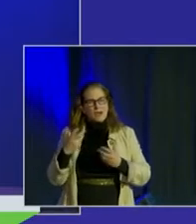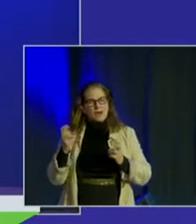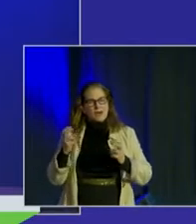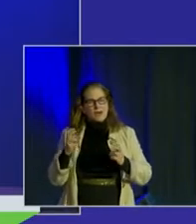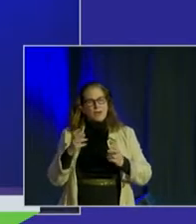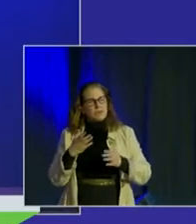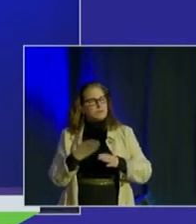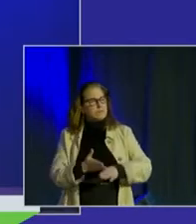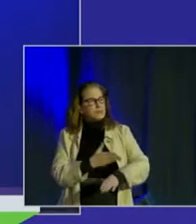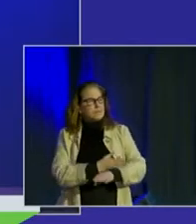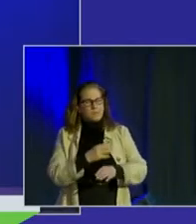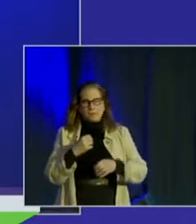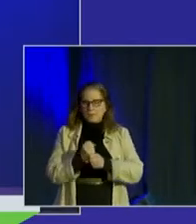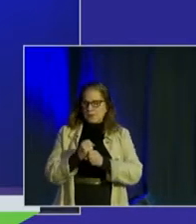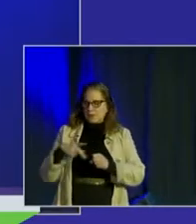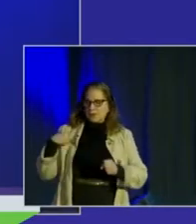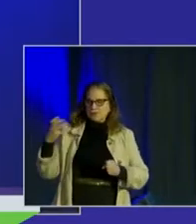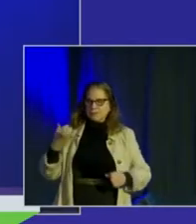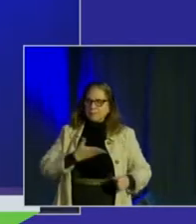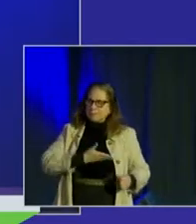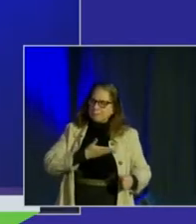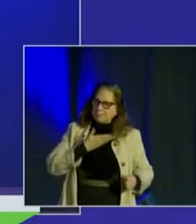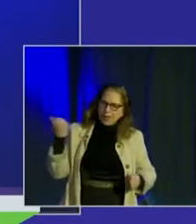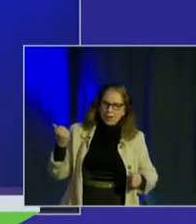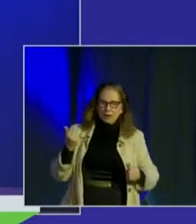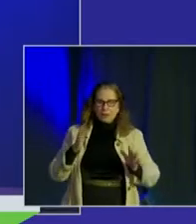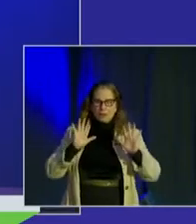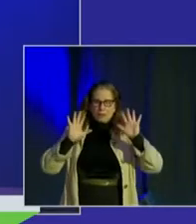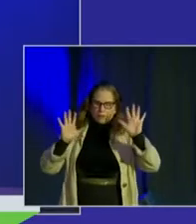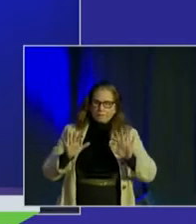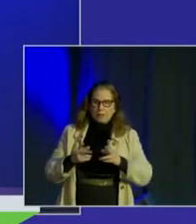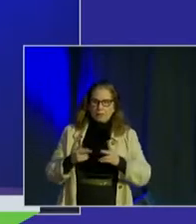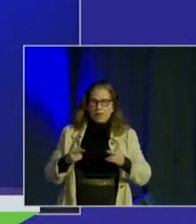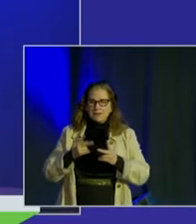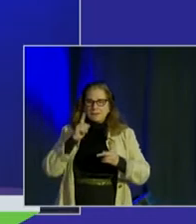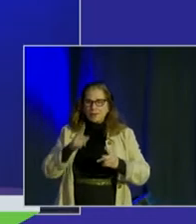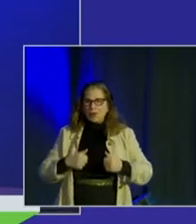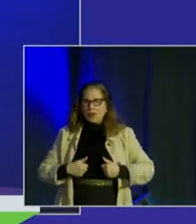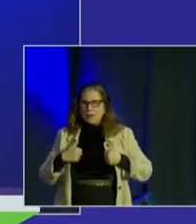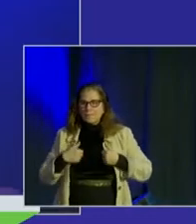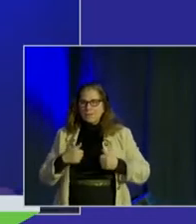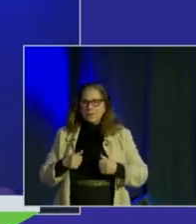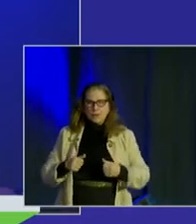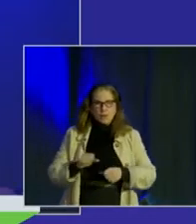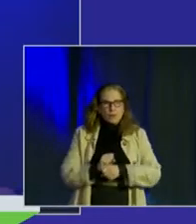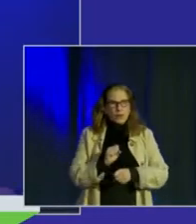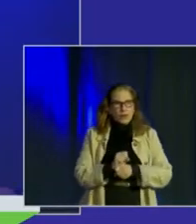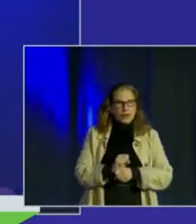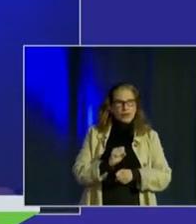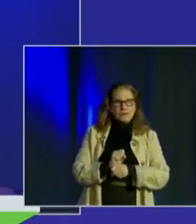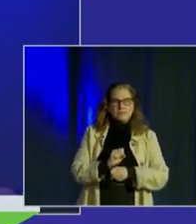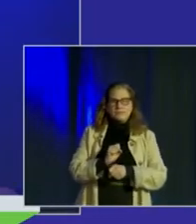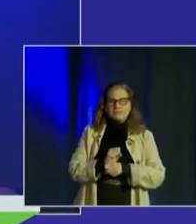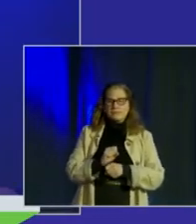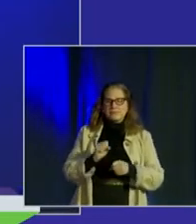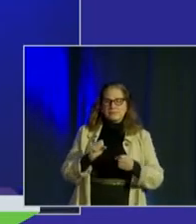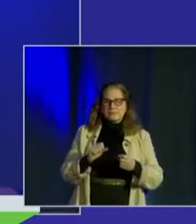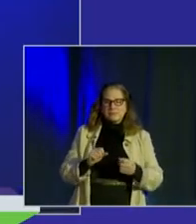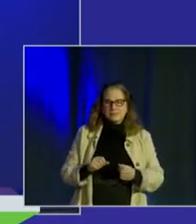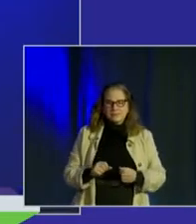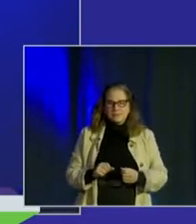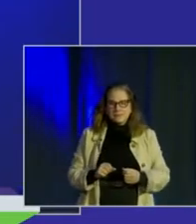to live and work and to do business. And we're going to start with the city administrator and the budget director, who will talk to